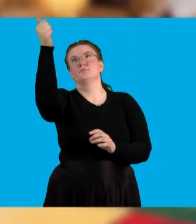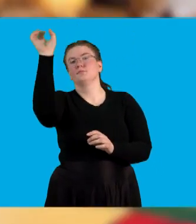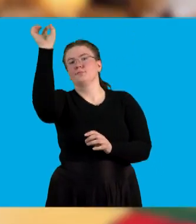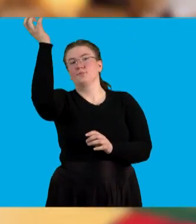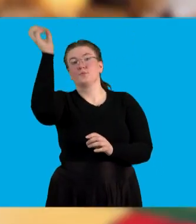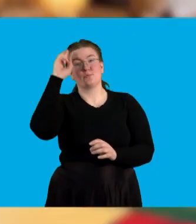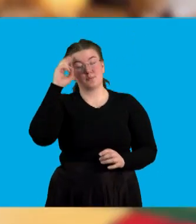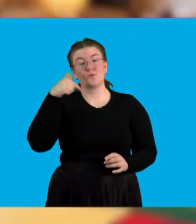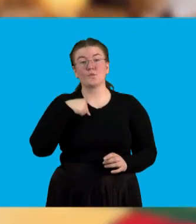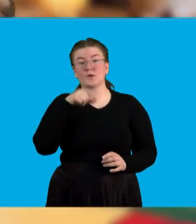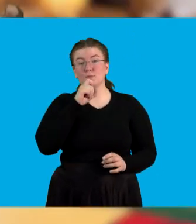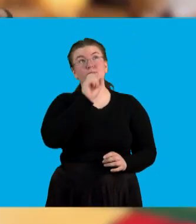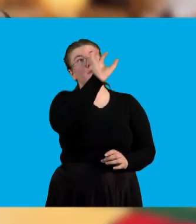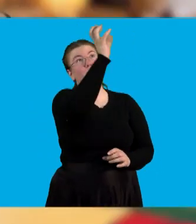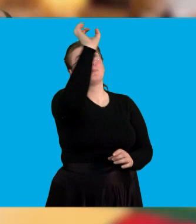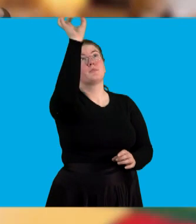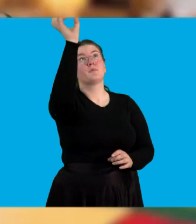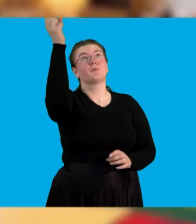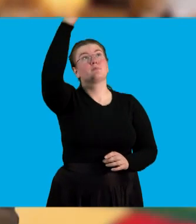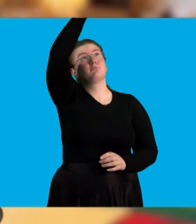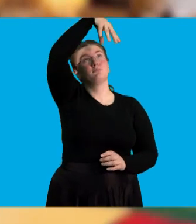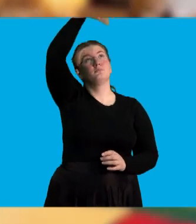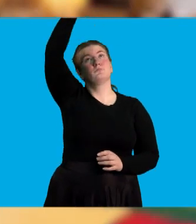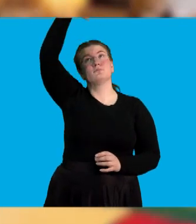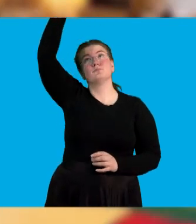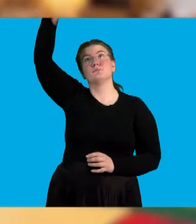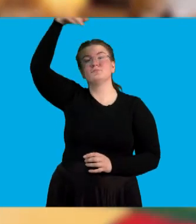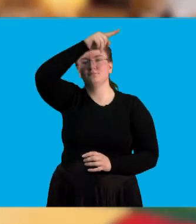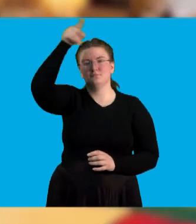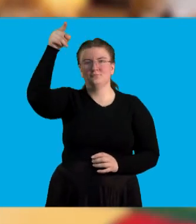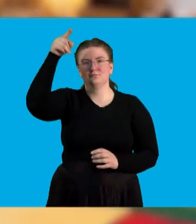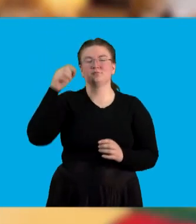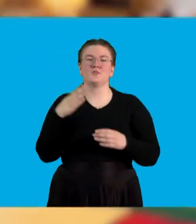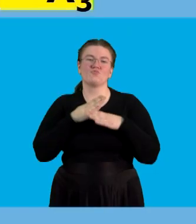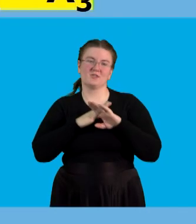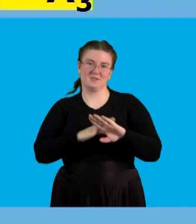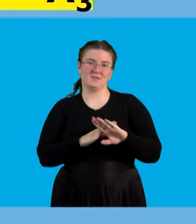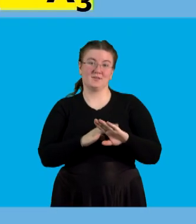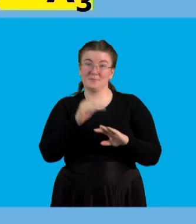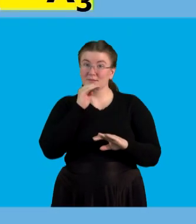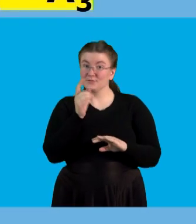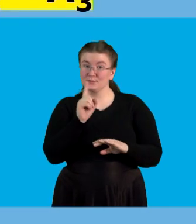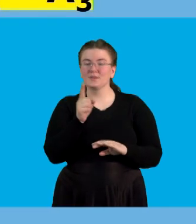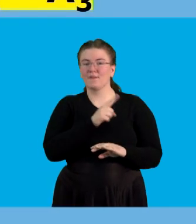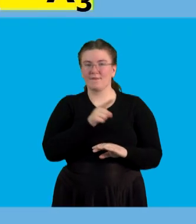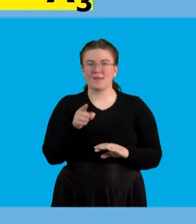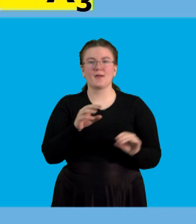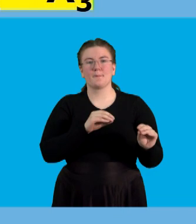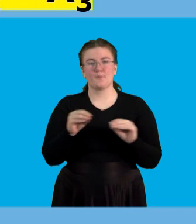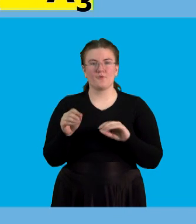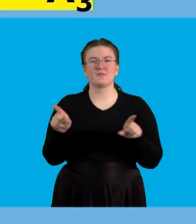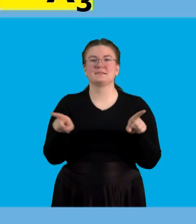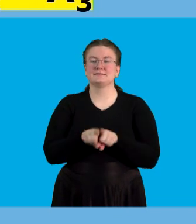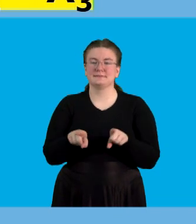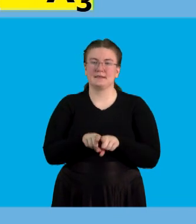to be using our bulbs as our resistors. So that means they are going to be moving at the same rate. So